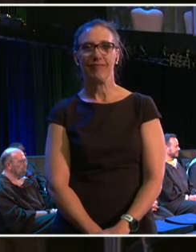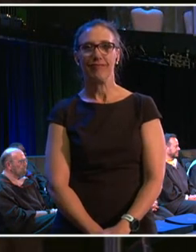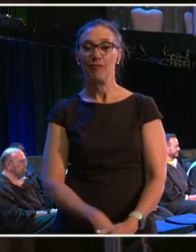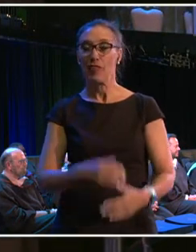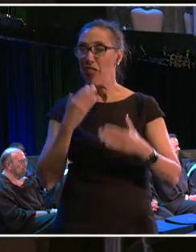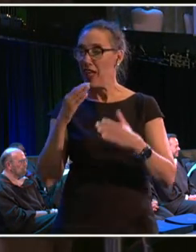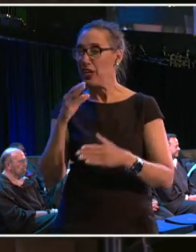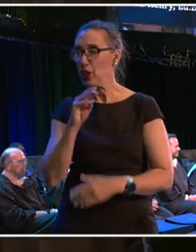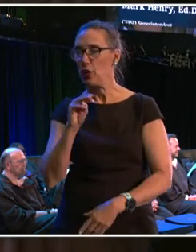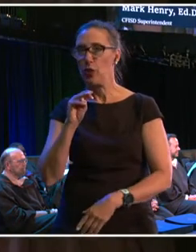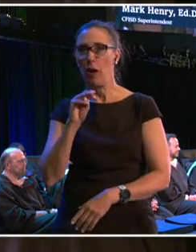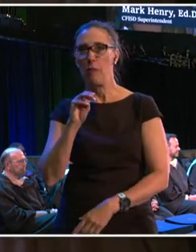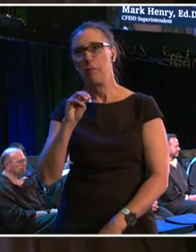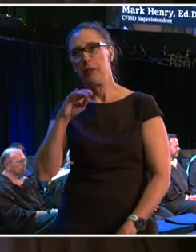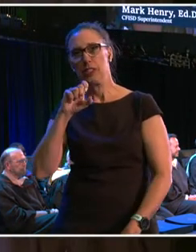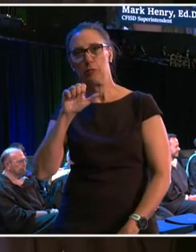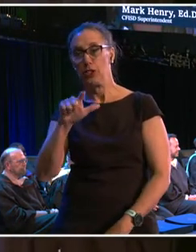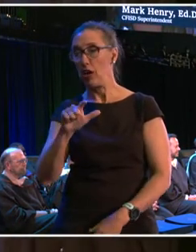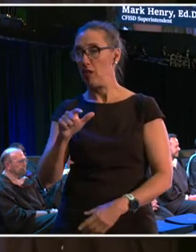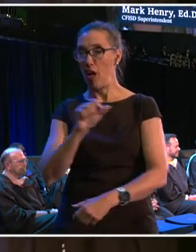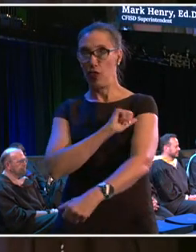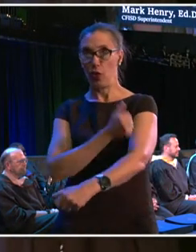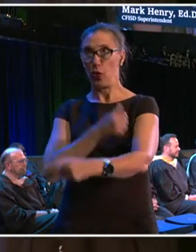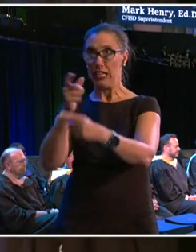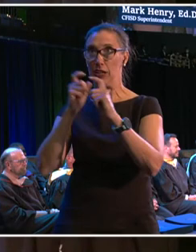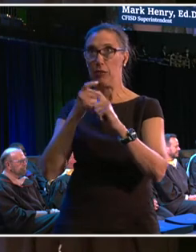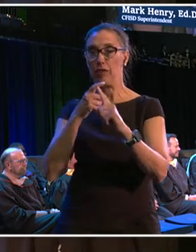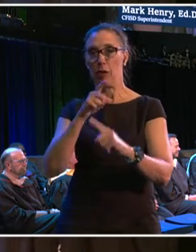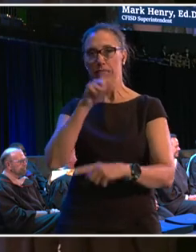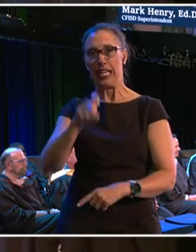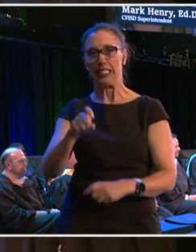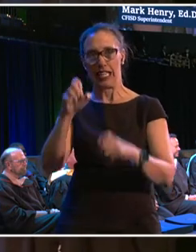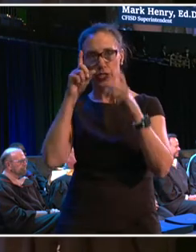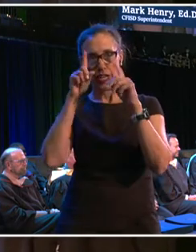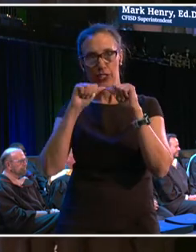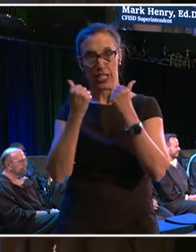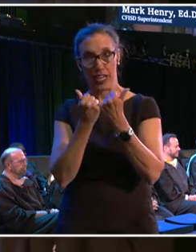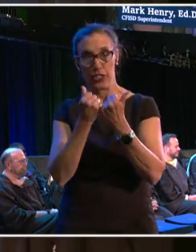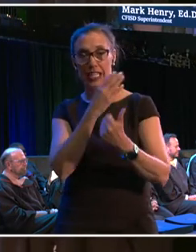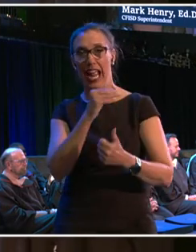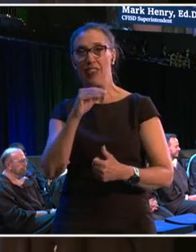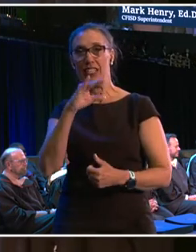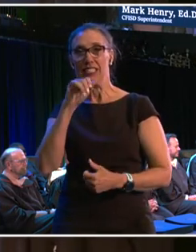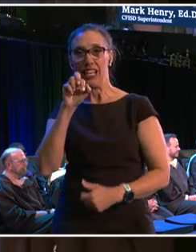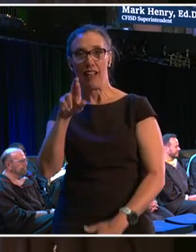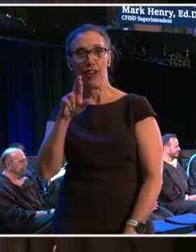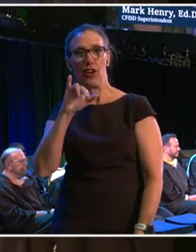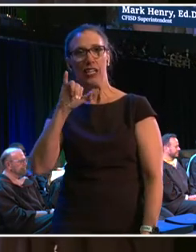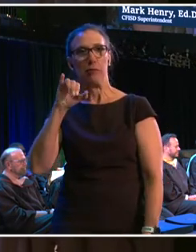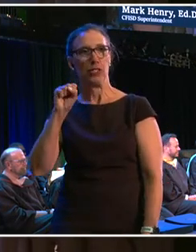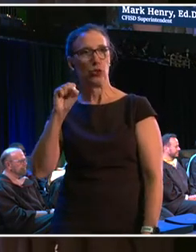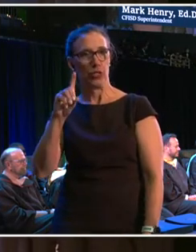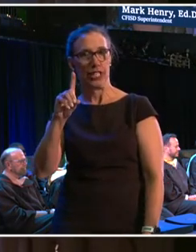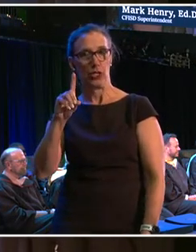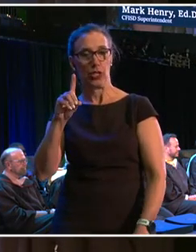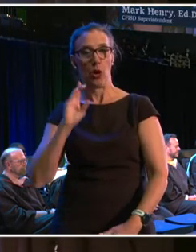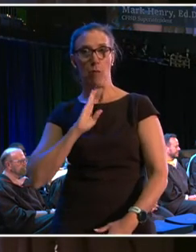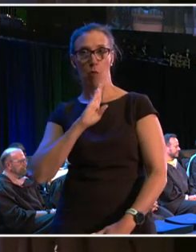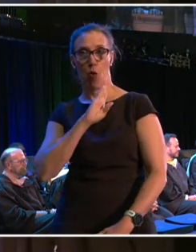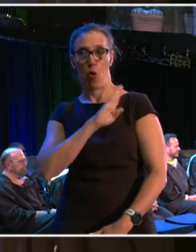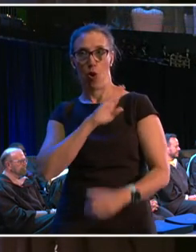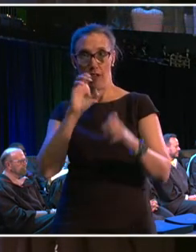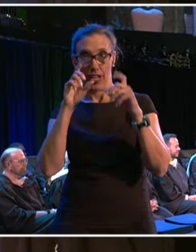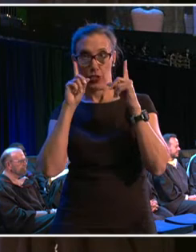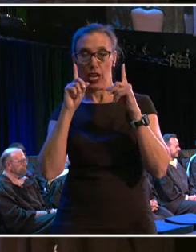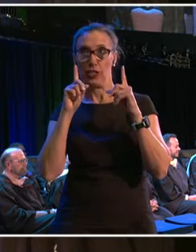Thank you, Ms. Michelle. By the authority vested in me by the Texas Education Agency and the Cypress-Fairbanks Independent School District's Board of